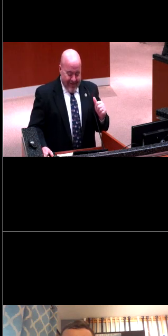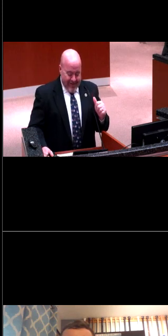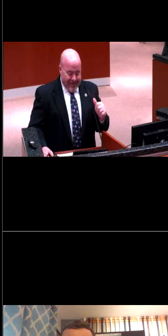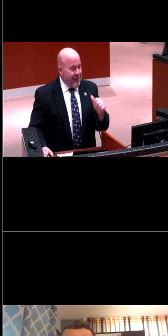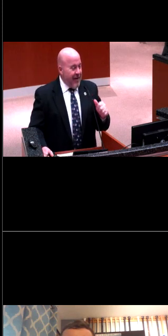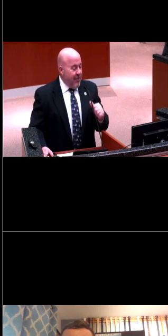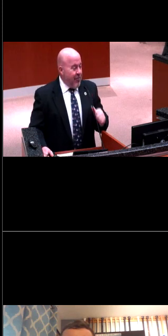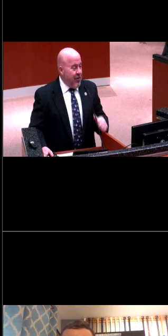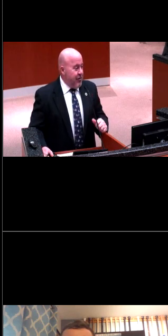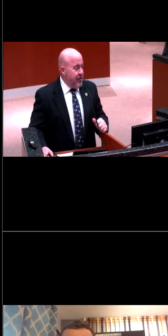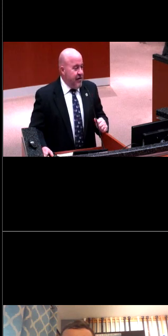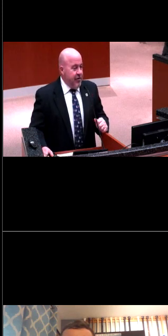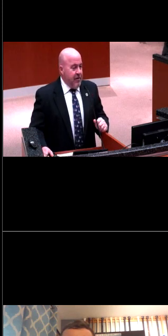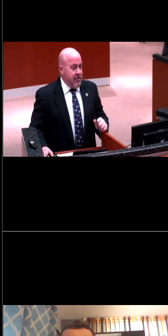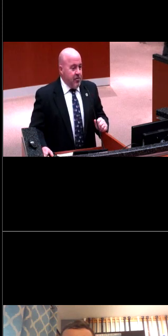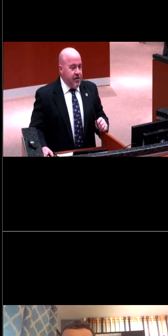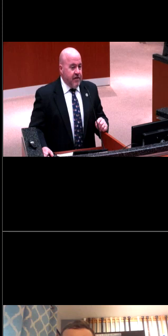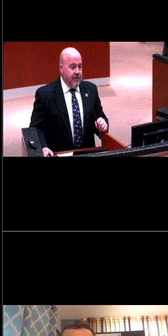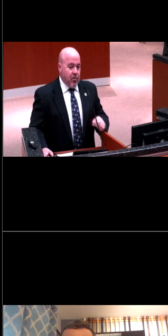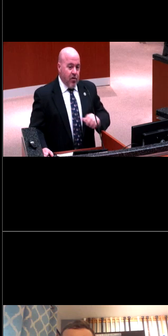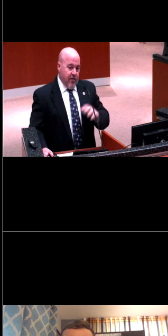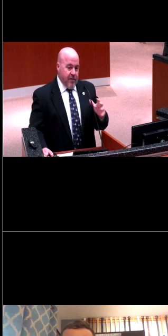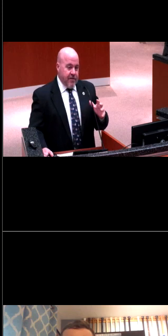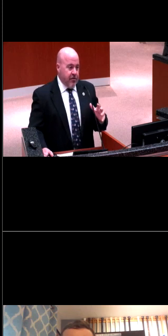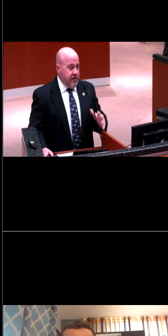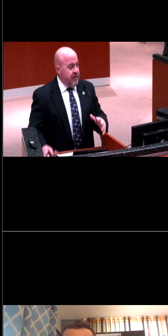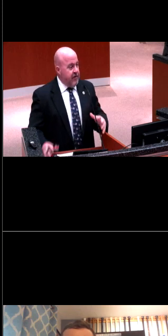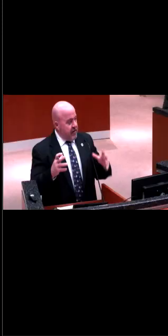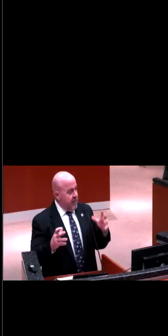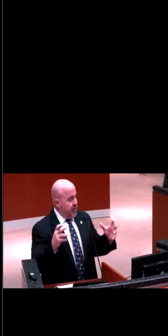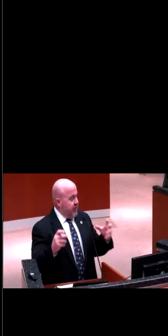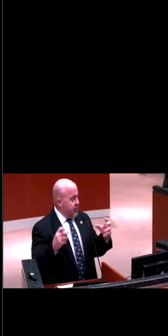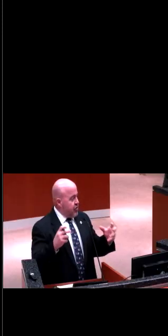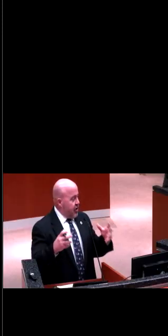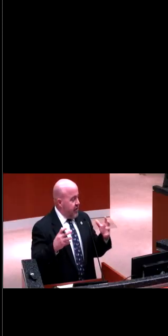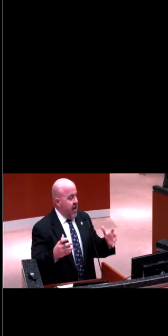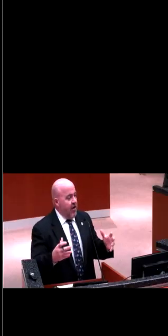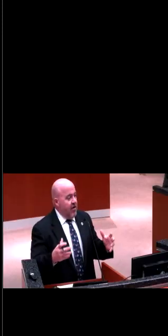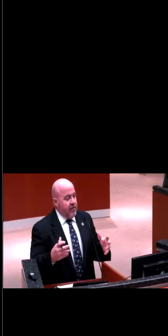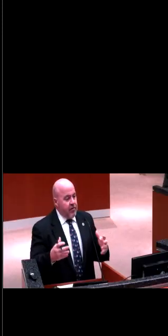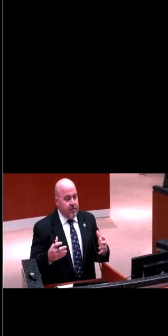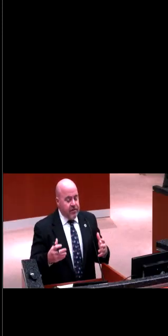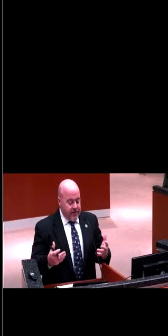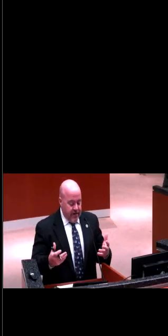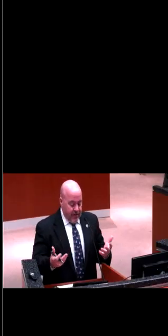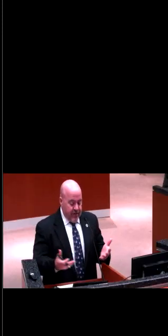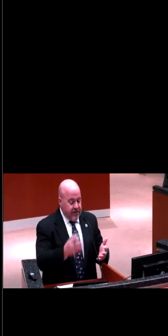Continue. So right now we're under a continuing resolution. Federal government's under continuing carry.